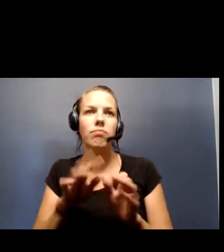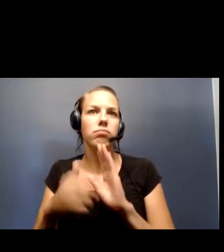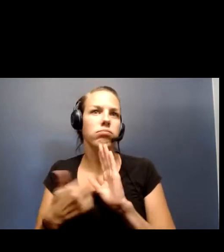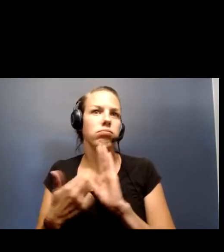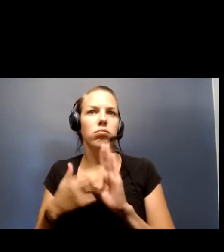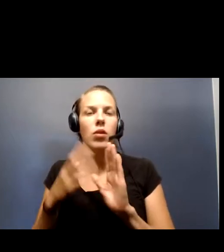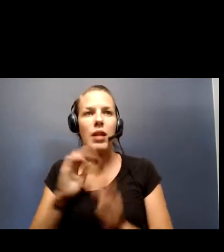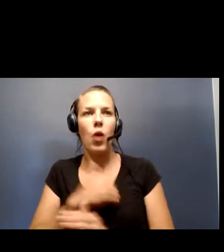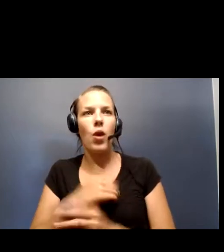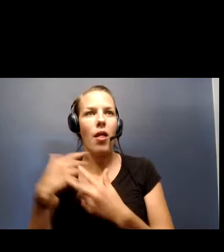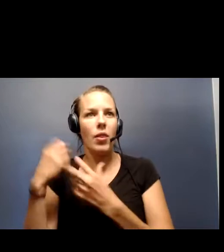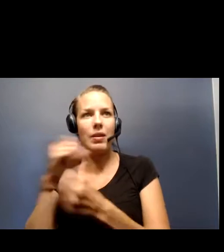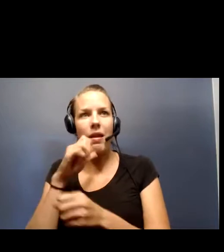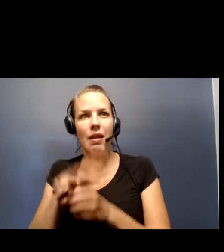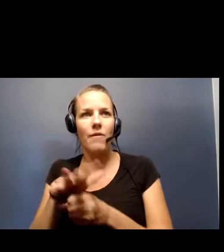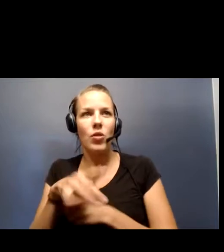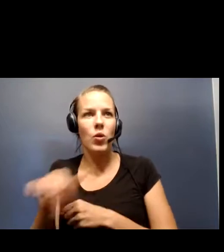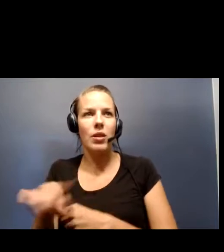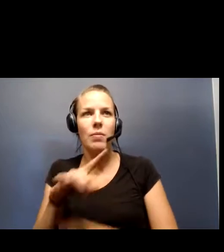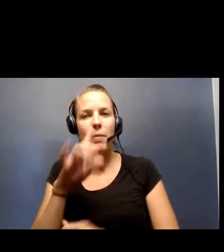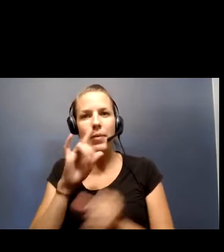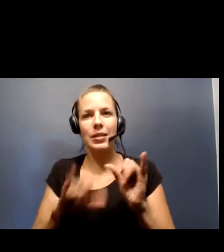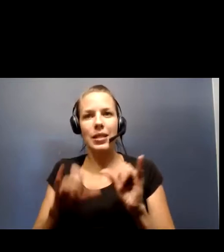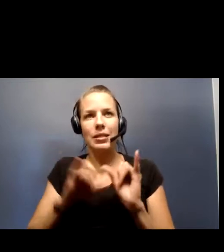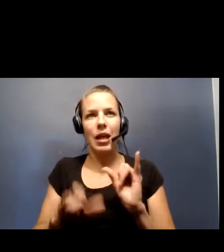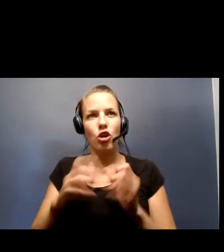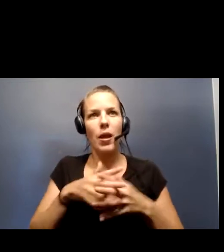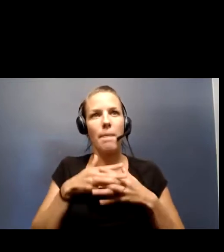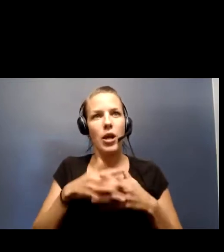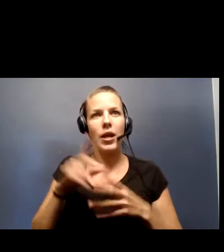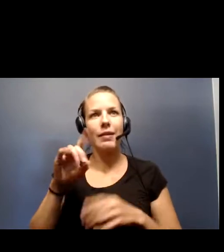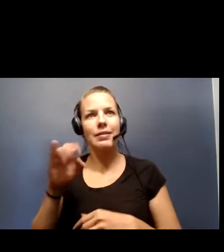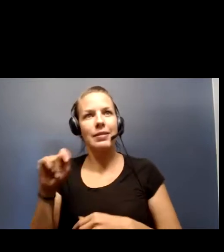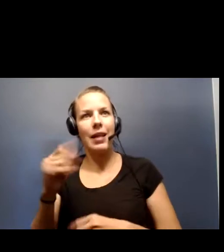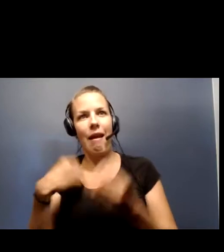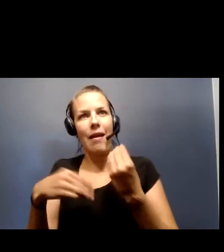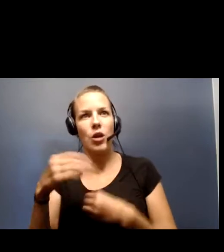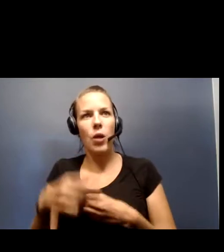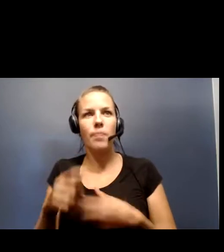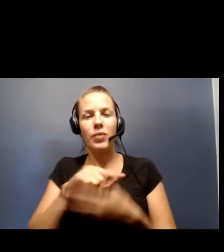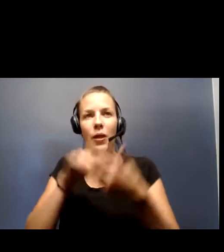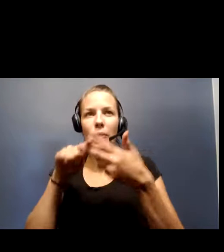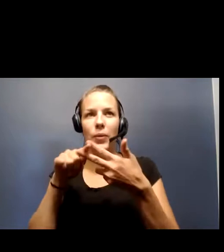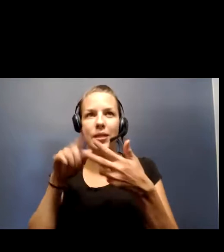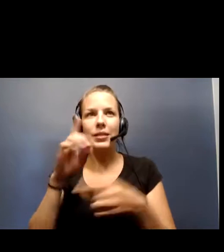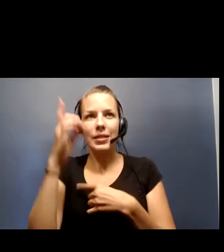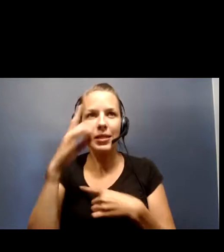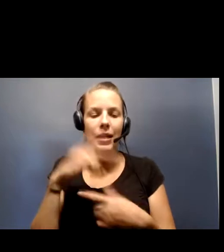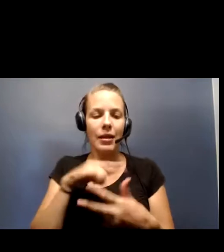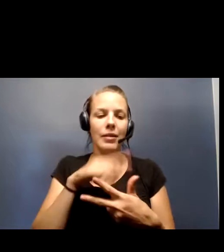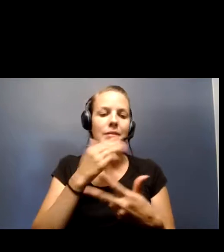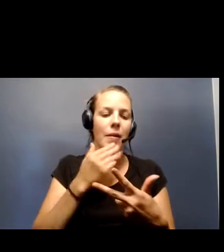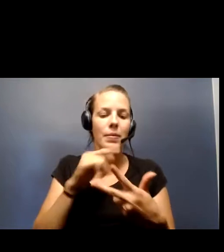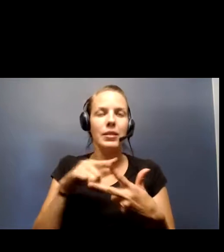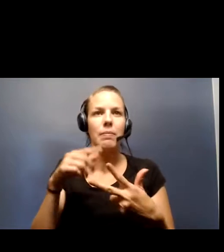don't get enough of those if we're eating kind of a standard American diet. And those big 3 diseases, diabetes, high blood pressure, and